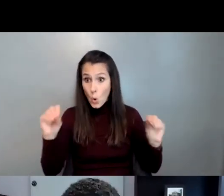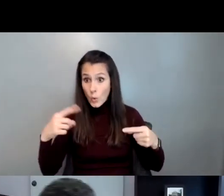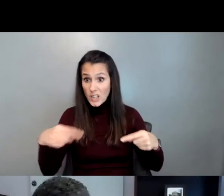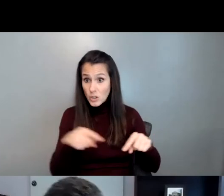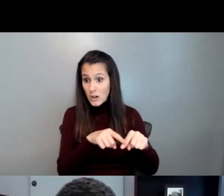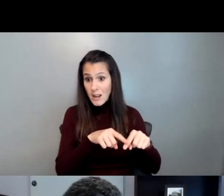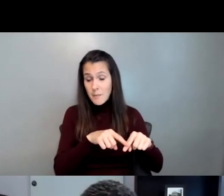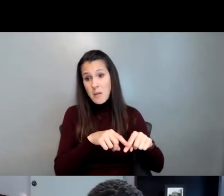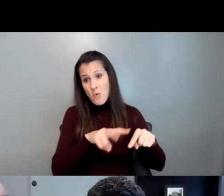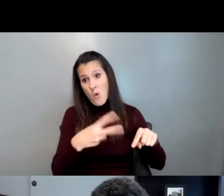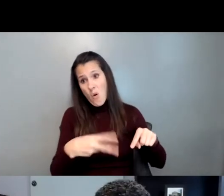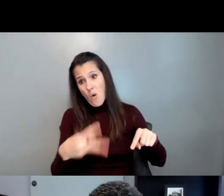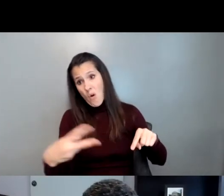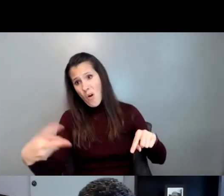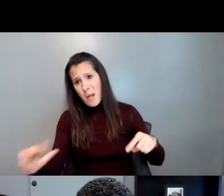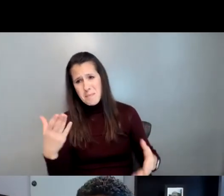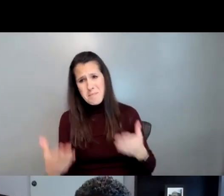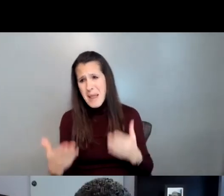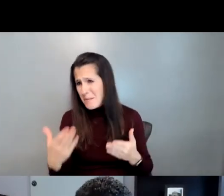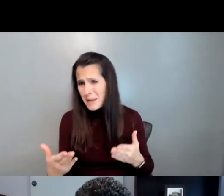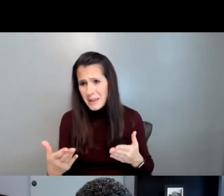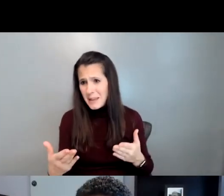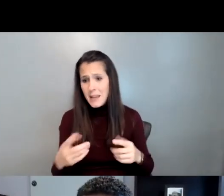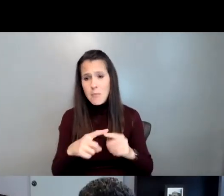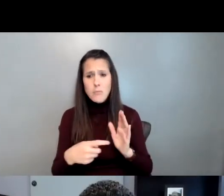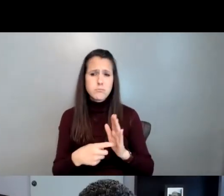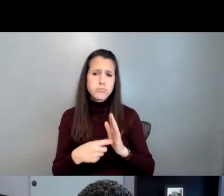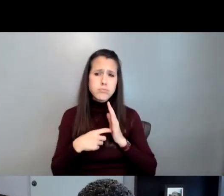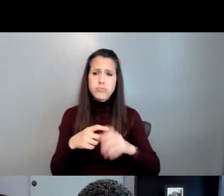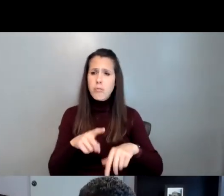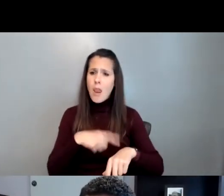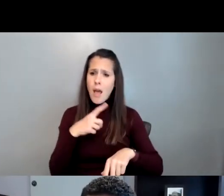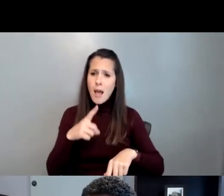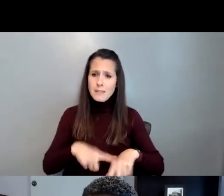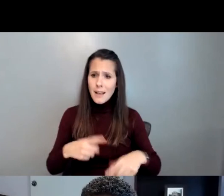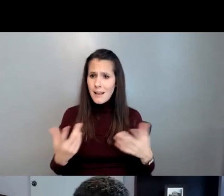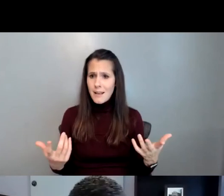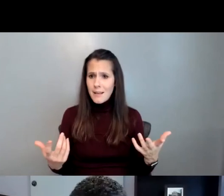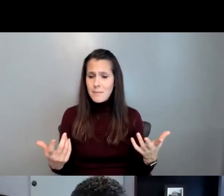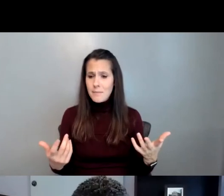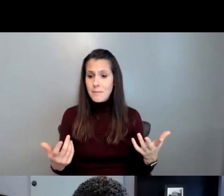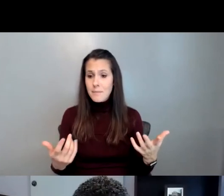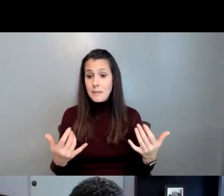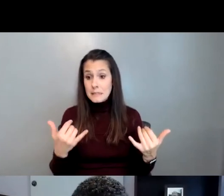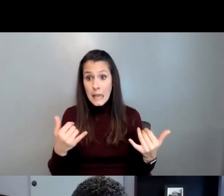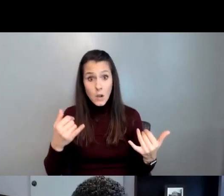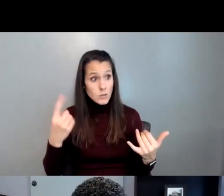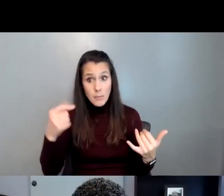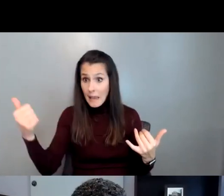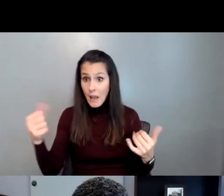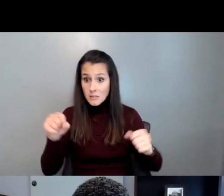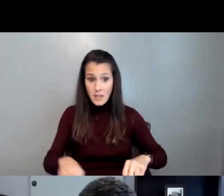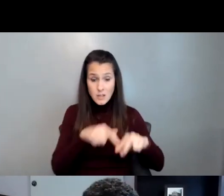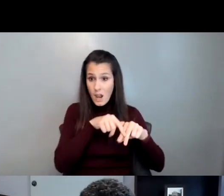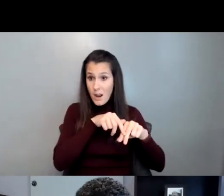able to roll through the grass to the other side of that field, but it's going to take me a very long time. Now, if somebody else can just